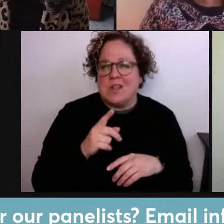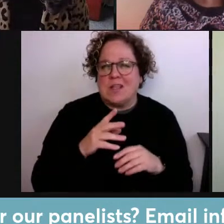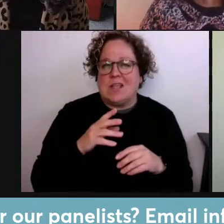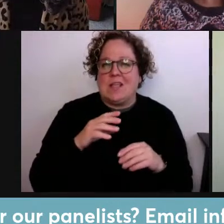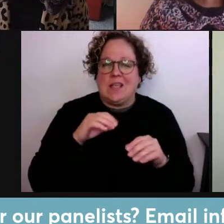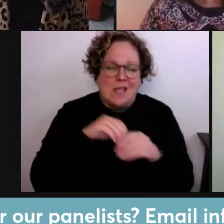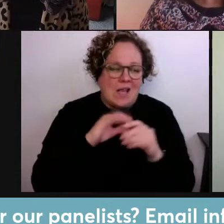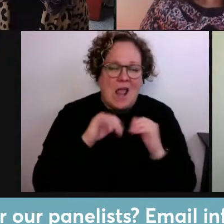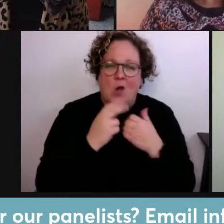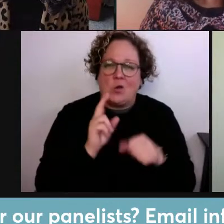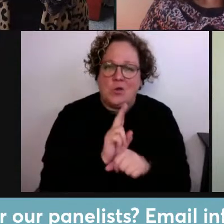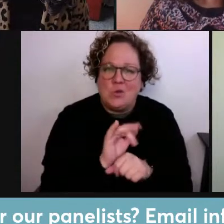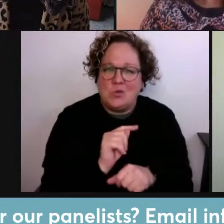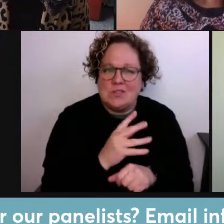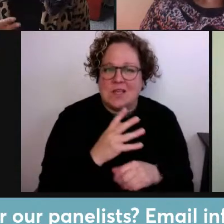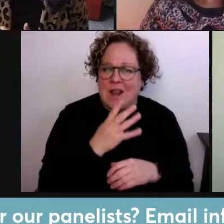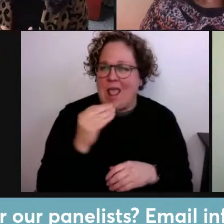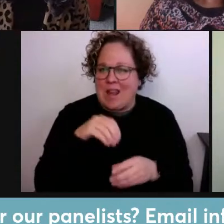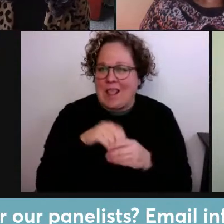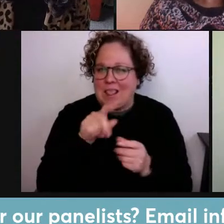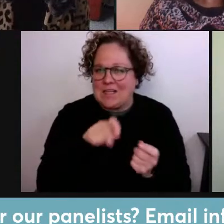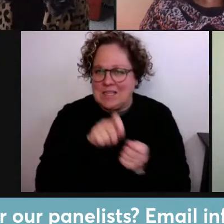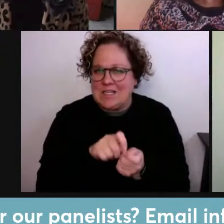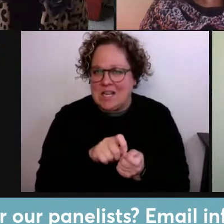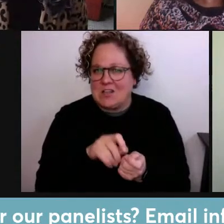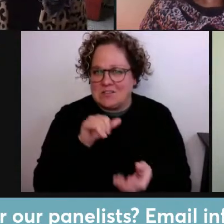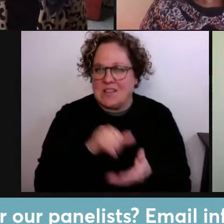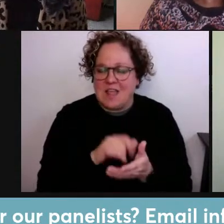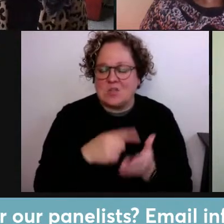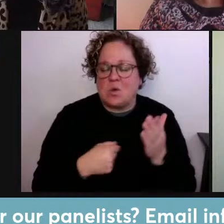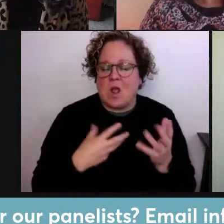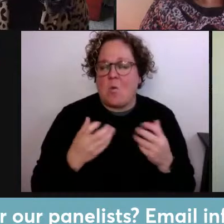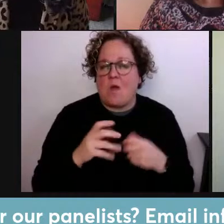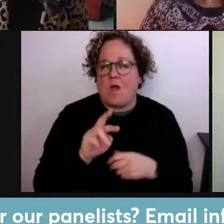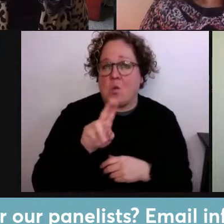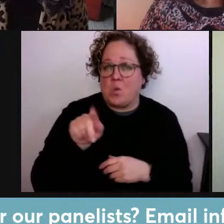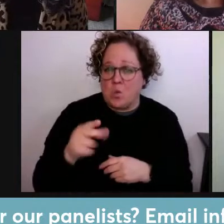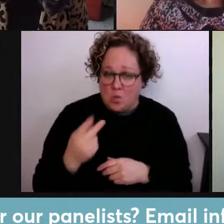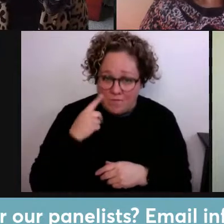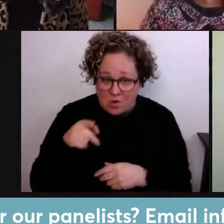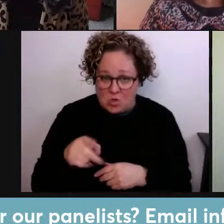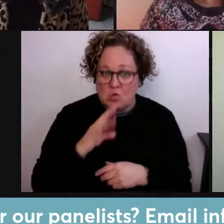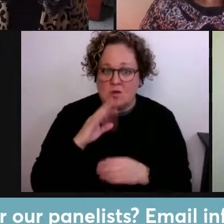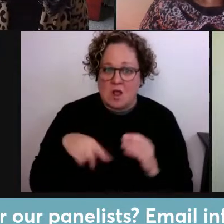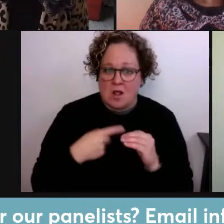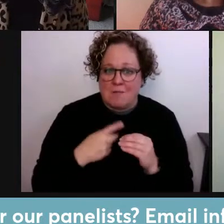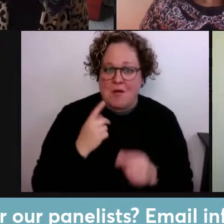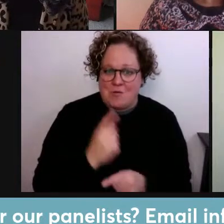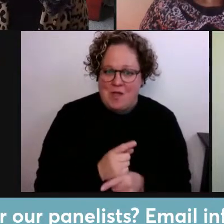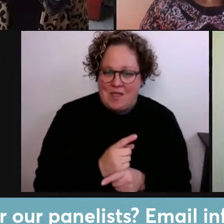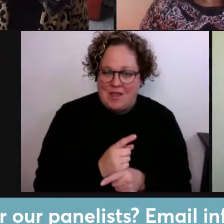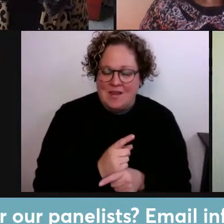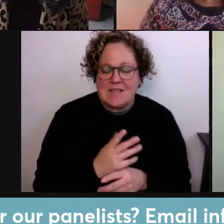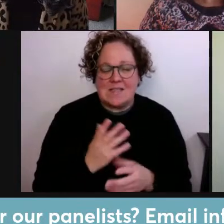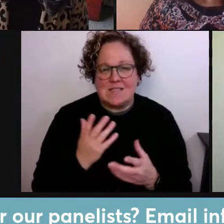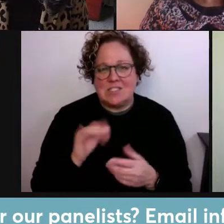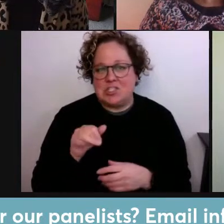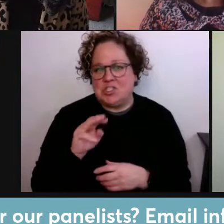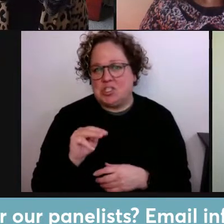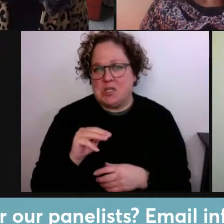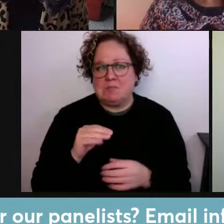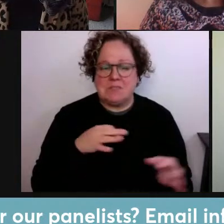this, which I think is what I would like, Ruth, for you to talk a little bit more about, right? Is Jim has outlined all these